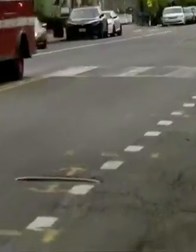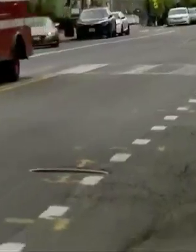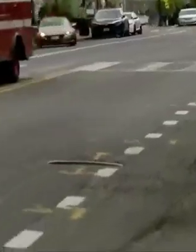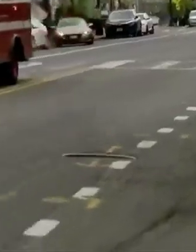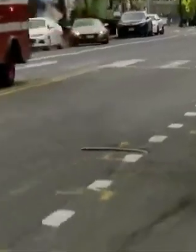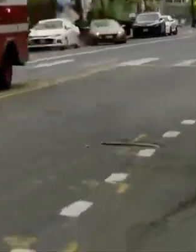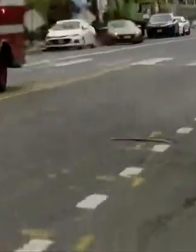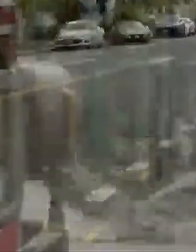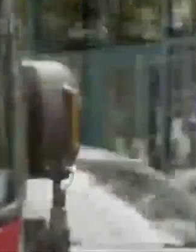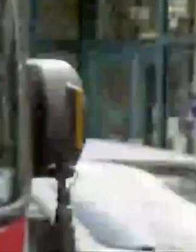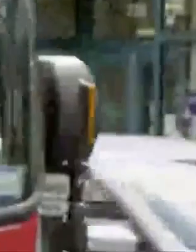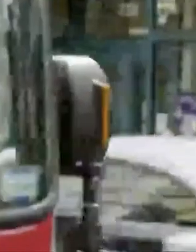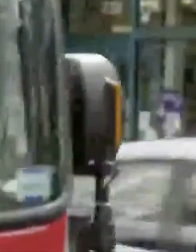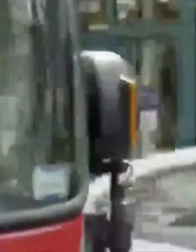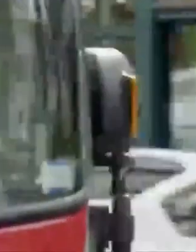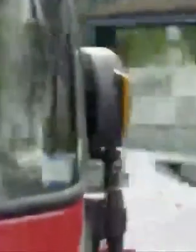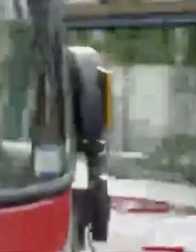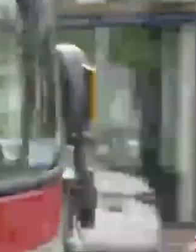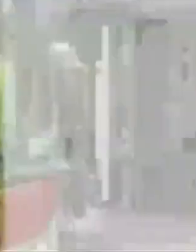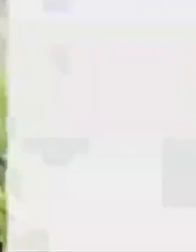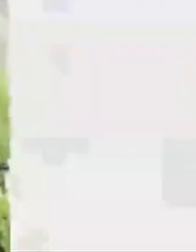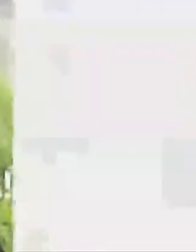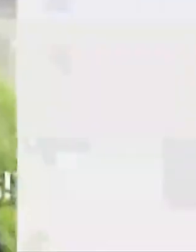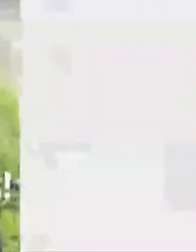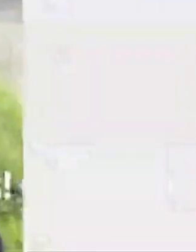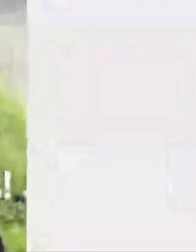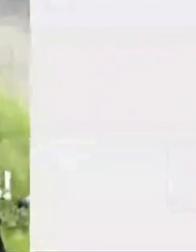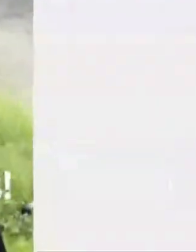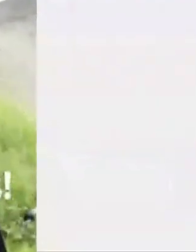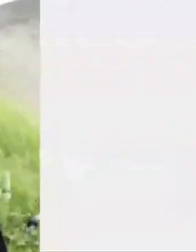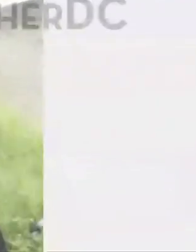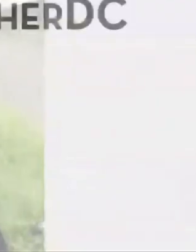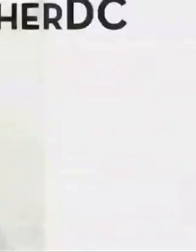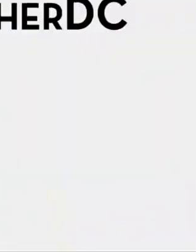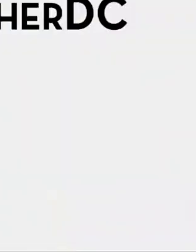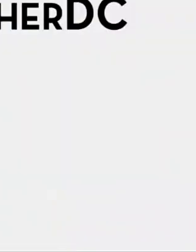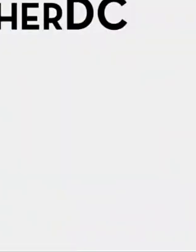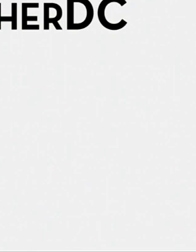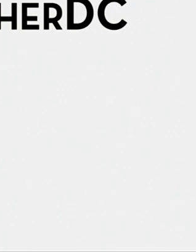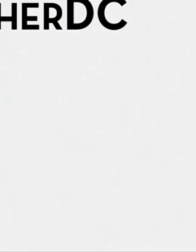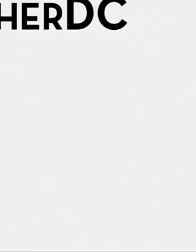safe. DC, still the District of Champions.